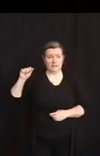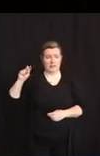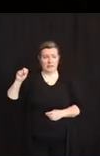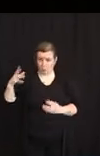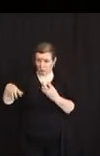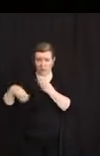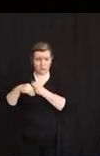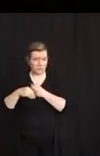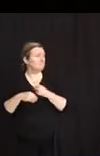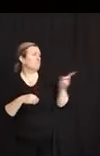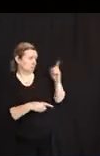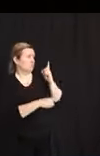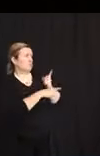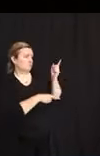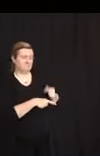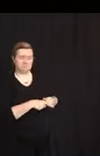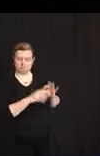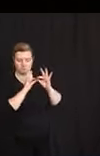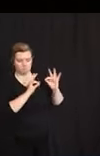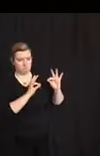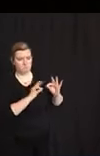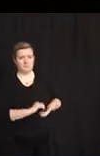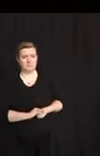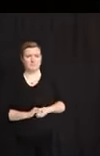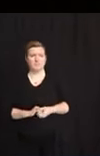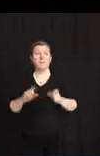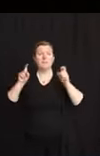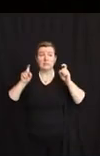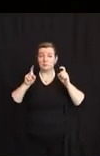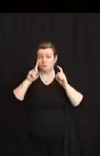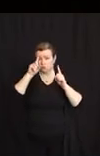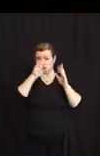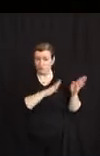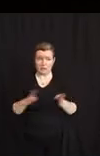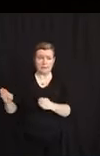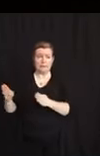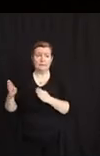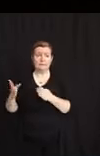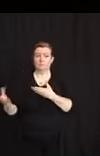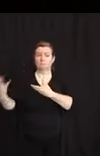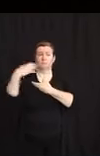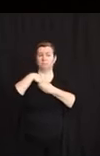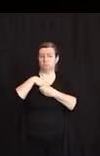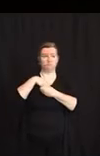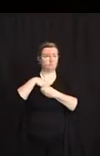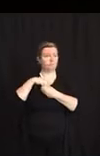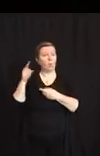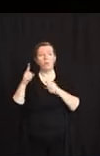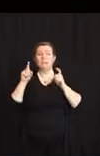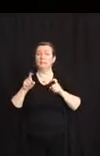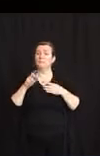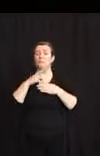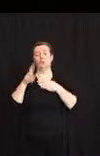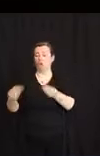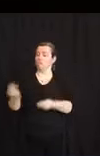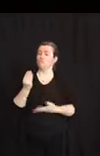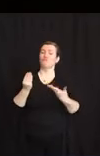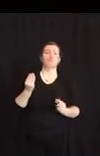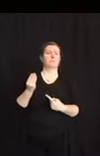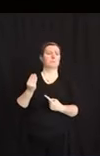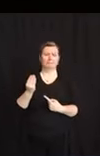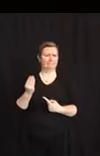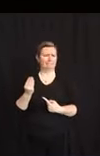the issue, also, the testing strategy also involves the need to then take the next step. Once you get the results, you have to be able to act upon